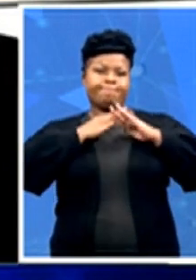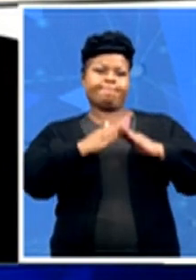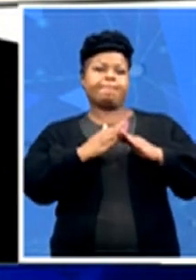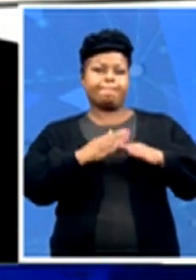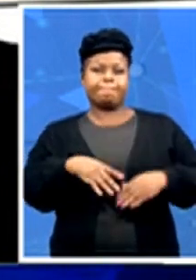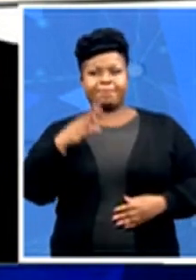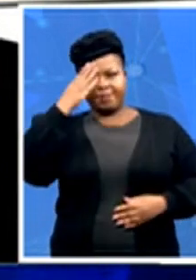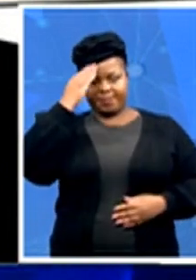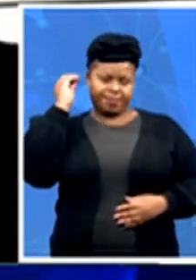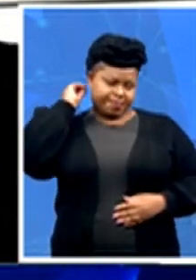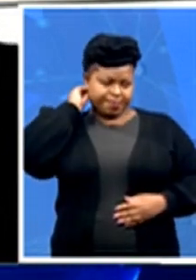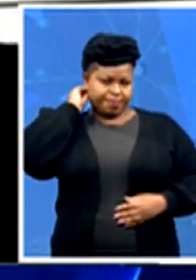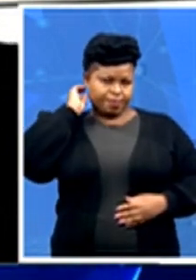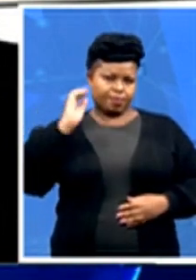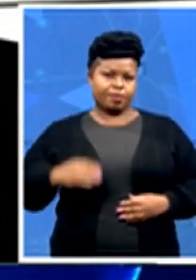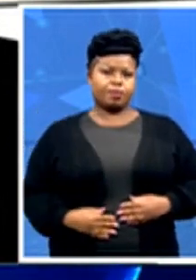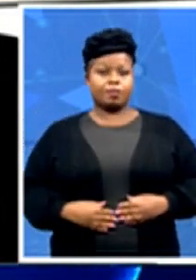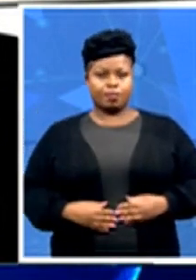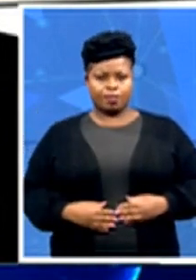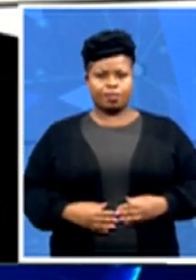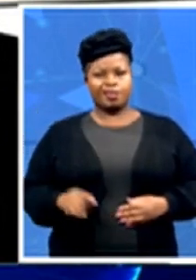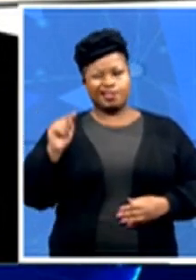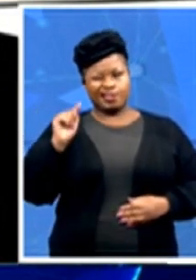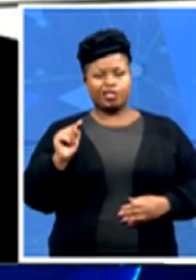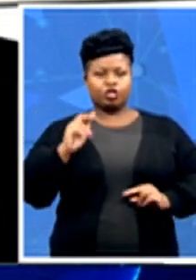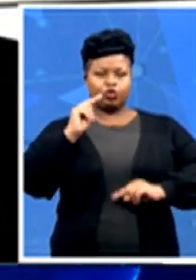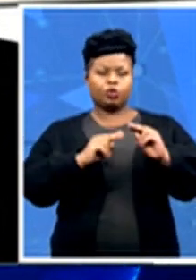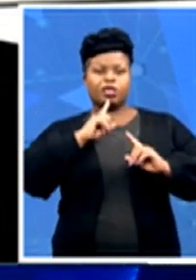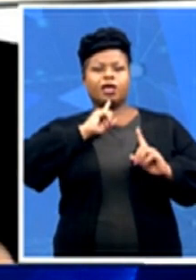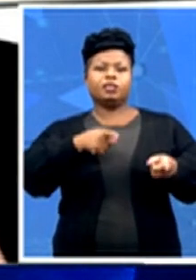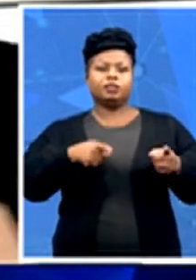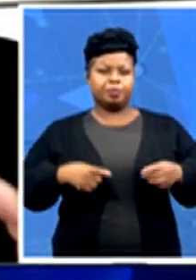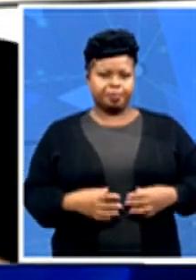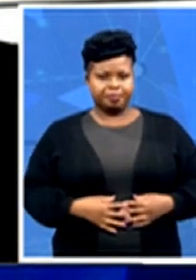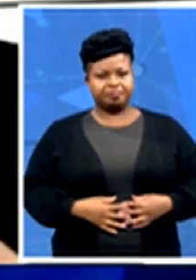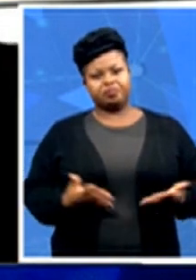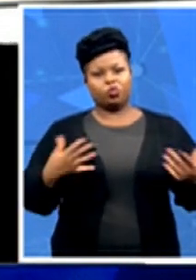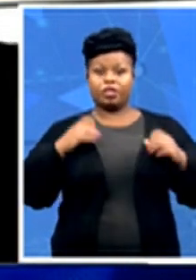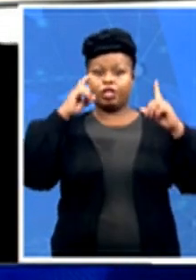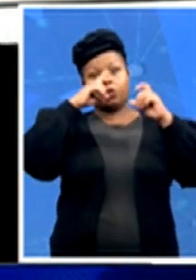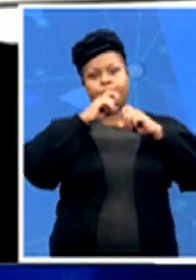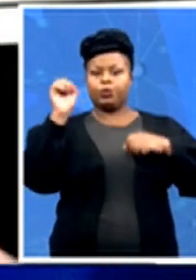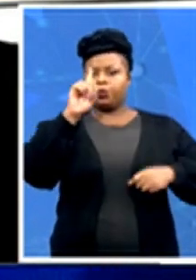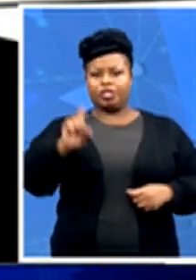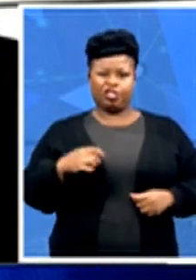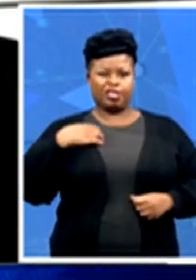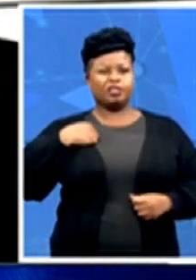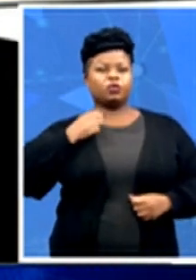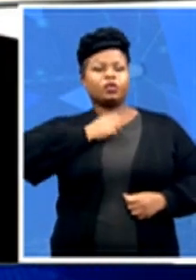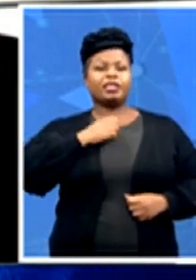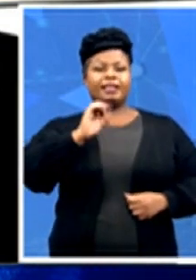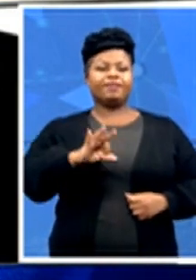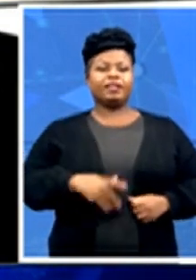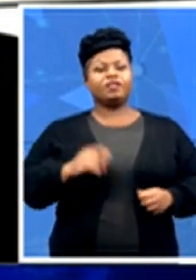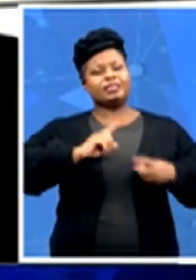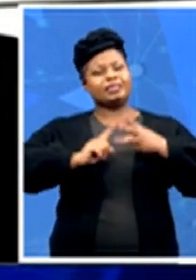in. So that's a short answer to quite a complicated question about how different types of vaccines work. I